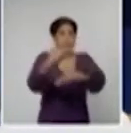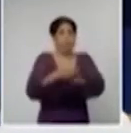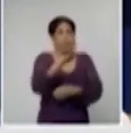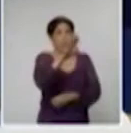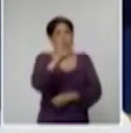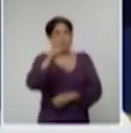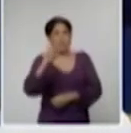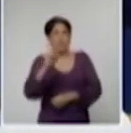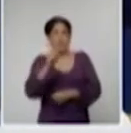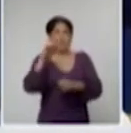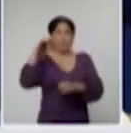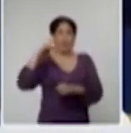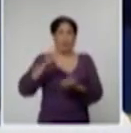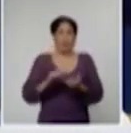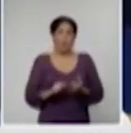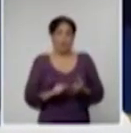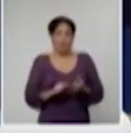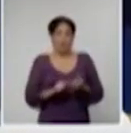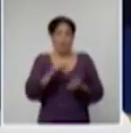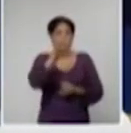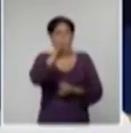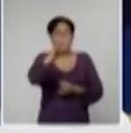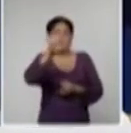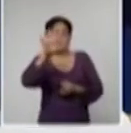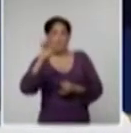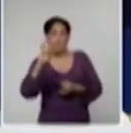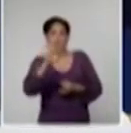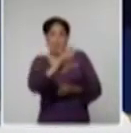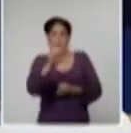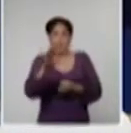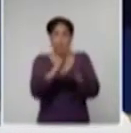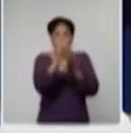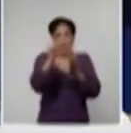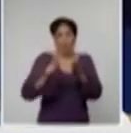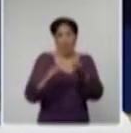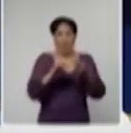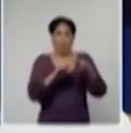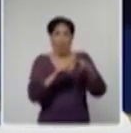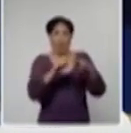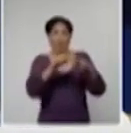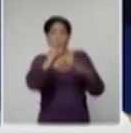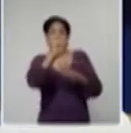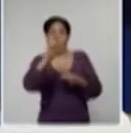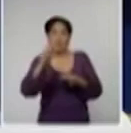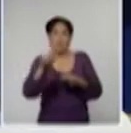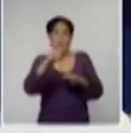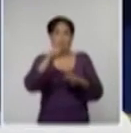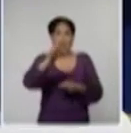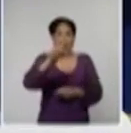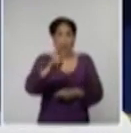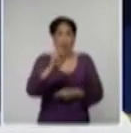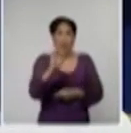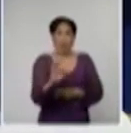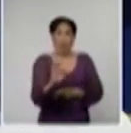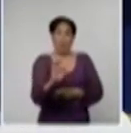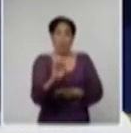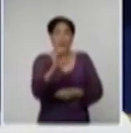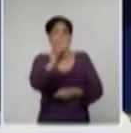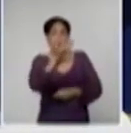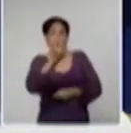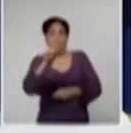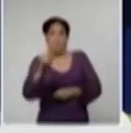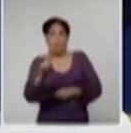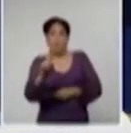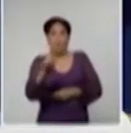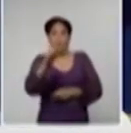a surveillance remains in all the provinces of the country, which we expect to be increased in upcoming